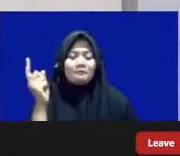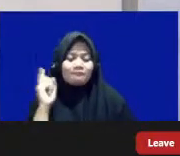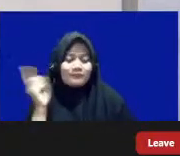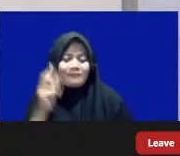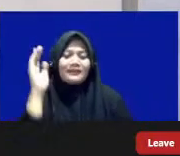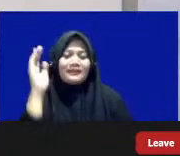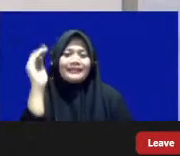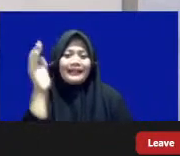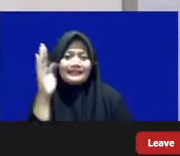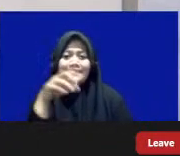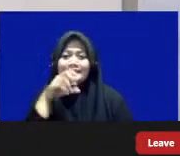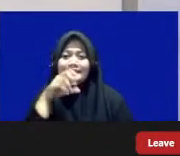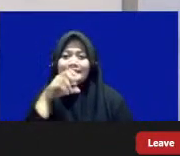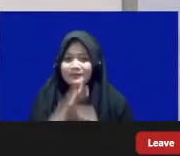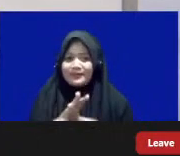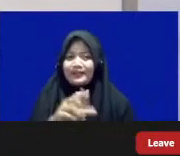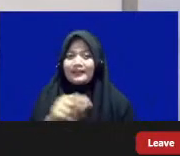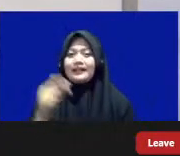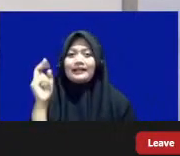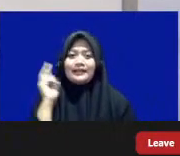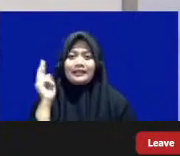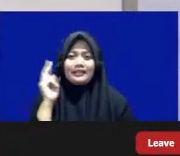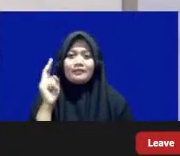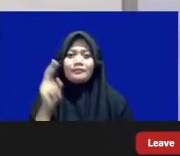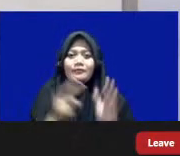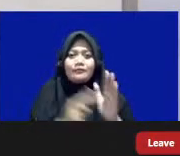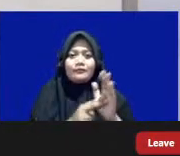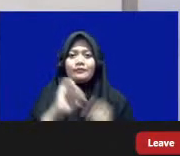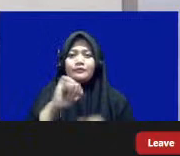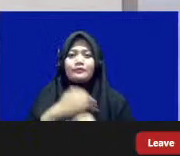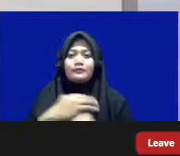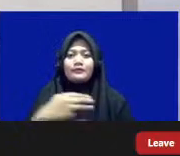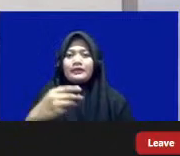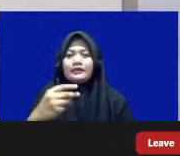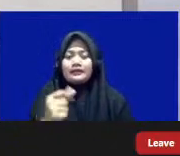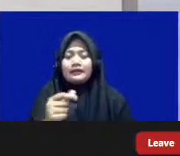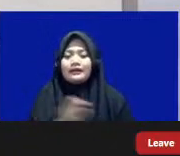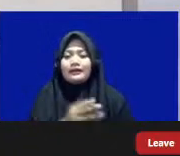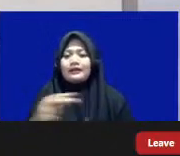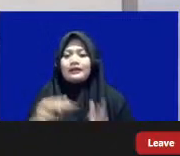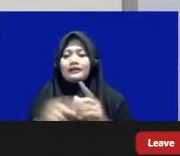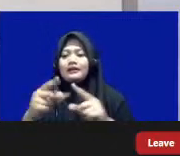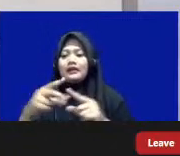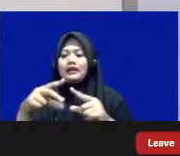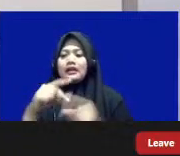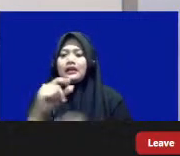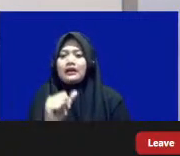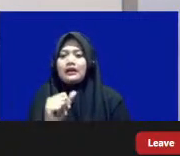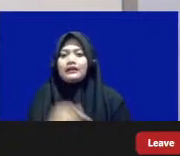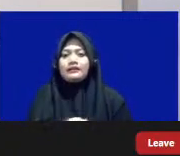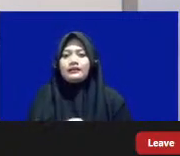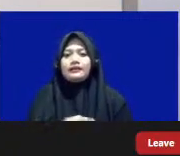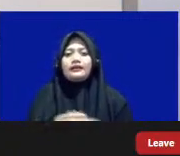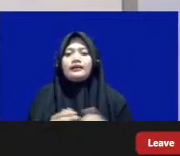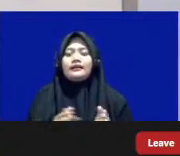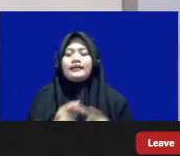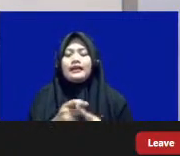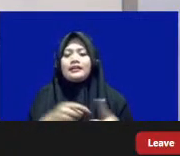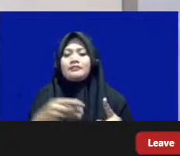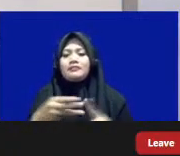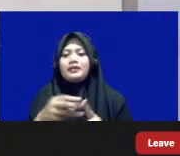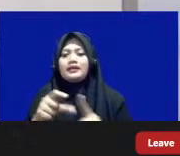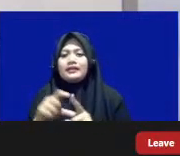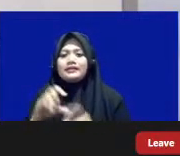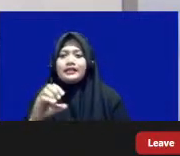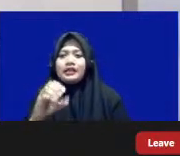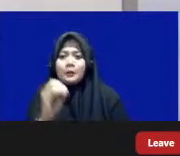Mrs. Nigar Dil Nahar, Program Policy Officer, BDCO. For Mrs. Nigar Dil Nahar, the time